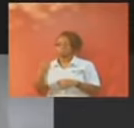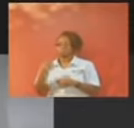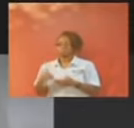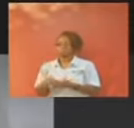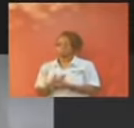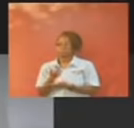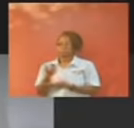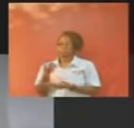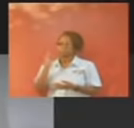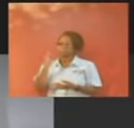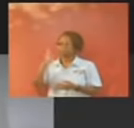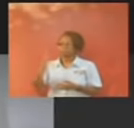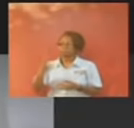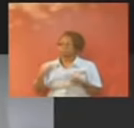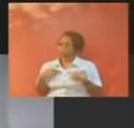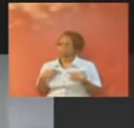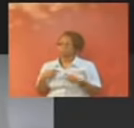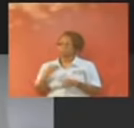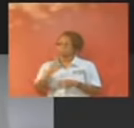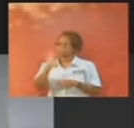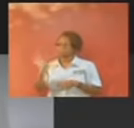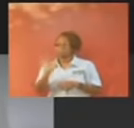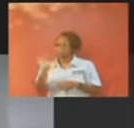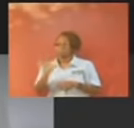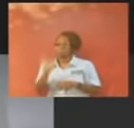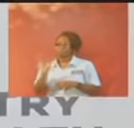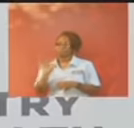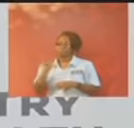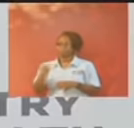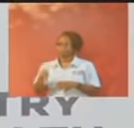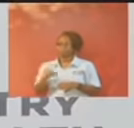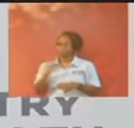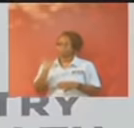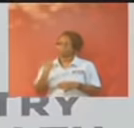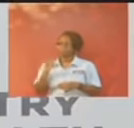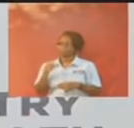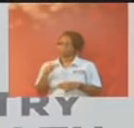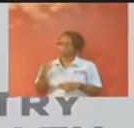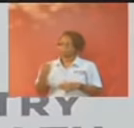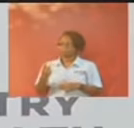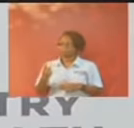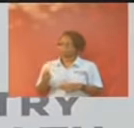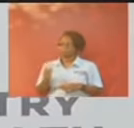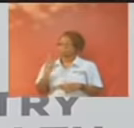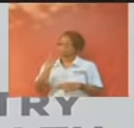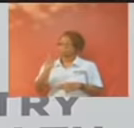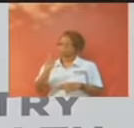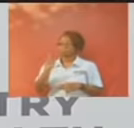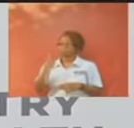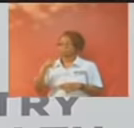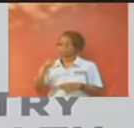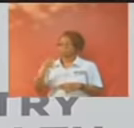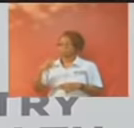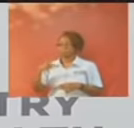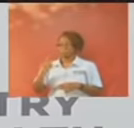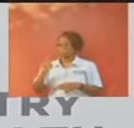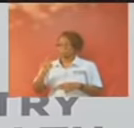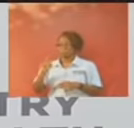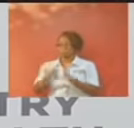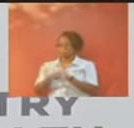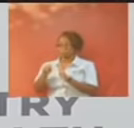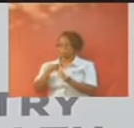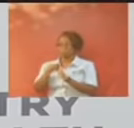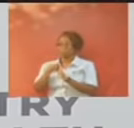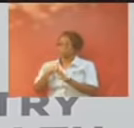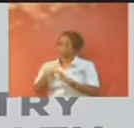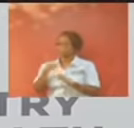by Friday. Okay, so one of the facilities is the Cape Park Hotel. The Cape Park Hotel would have a bed capacity of